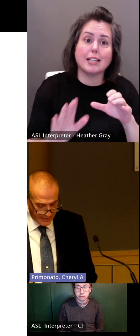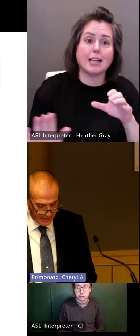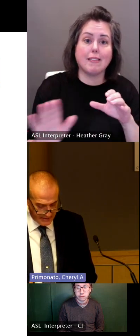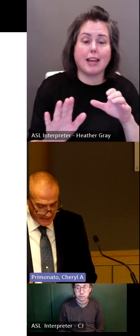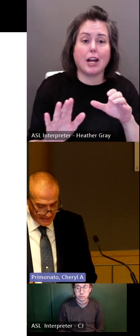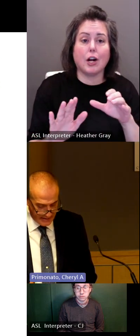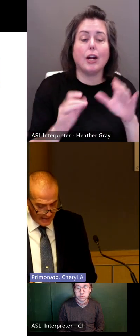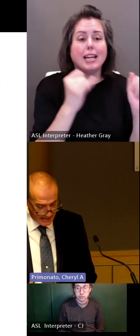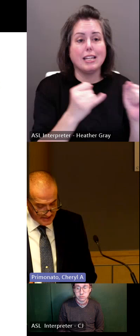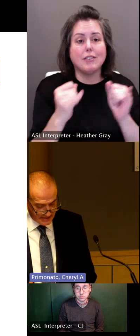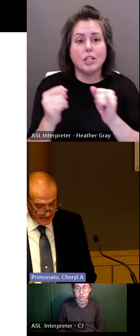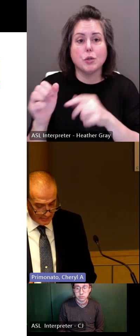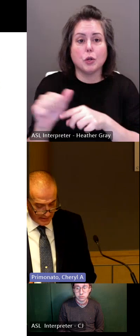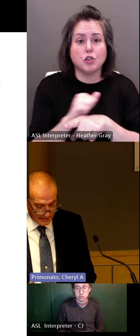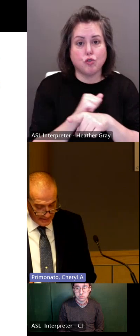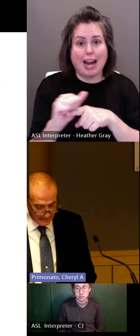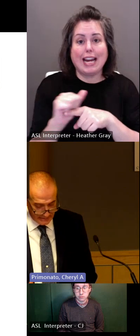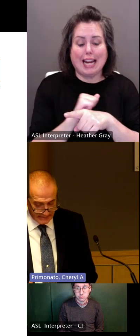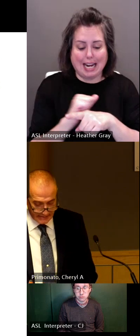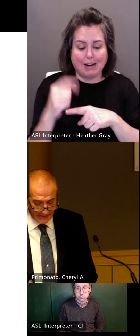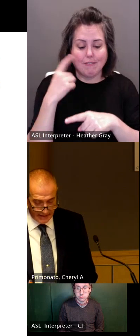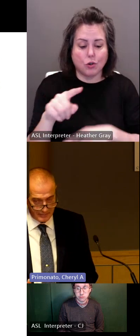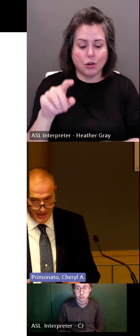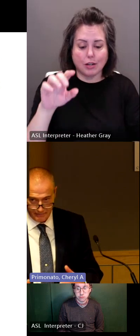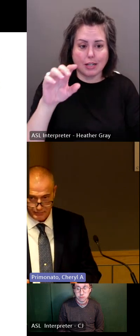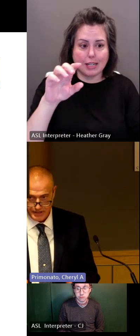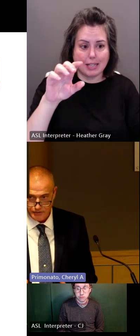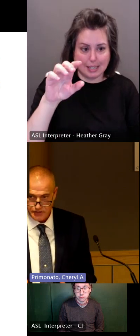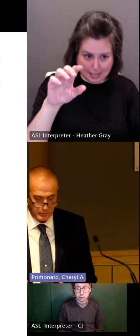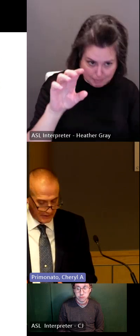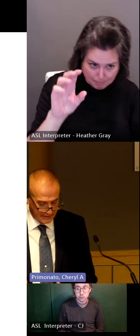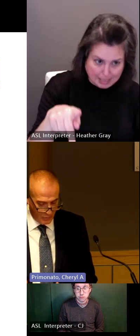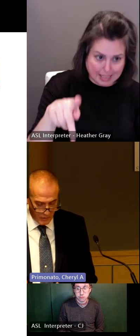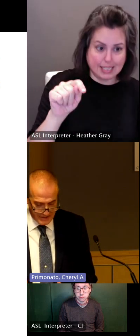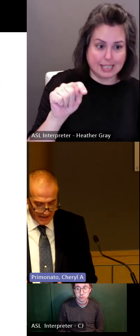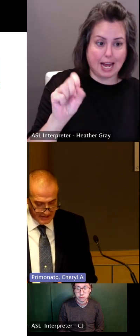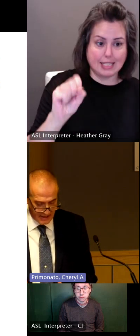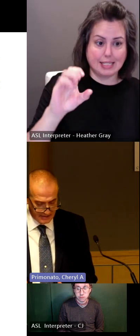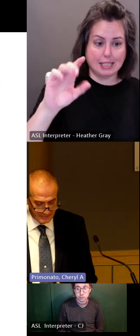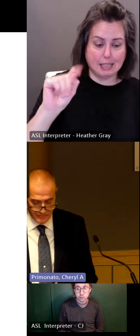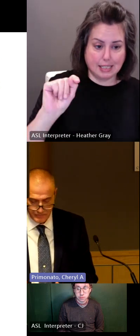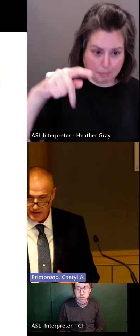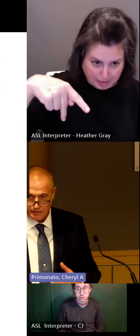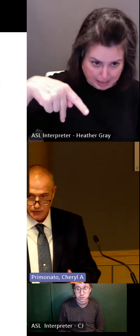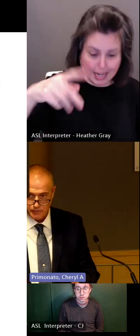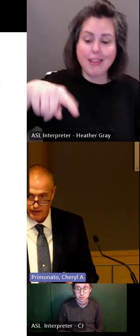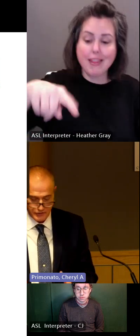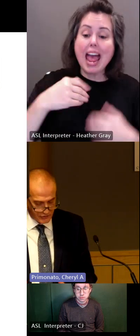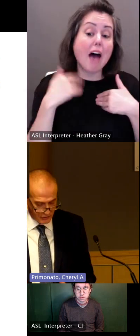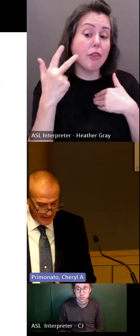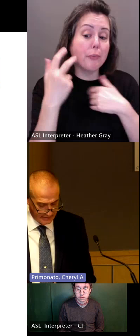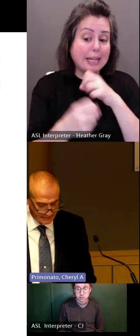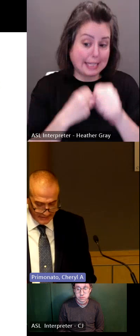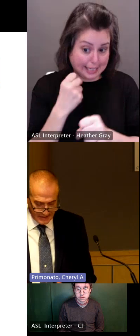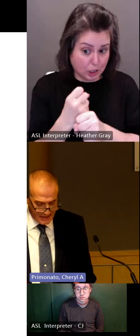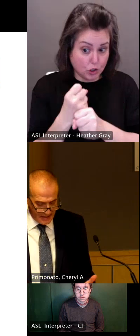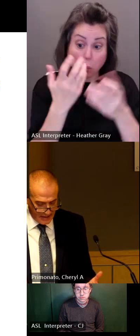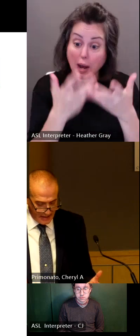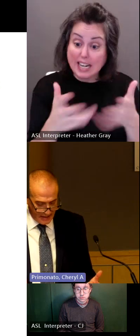program for the PTSCTP. You have 3 years to complete that. Once that's done, there's refresher